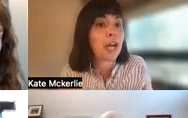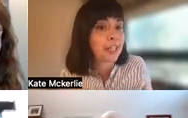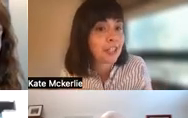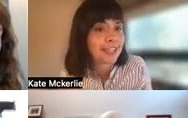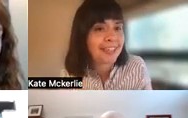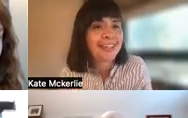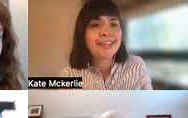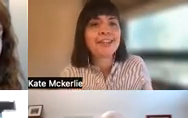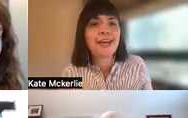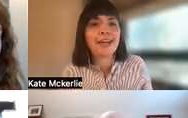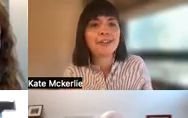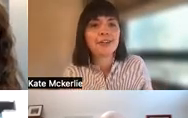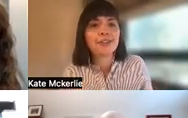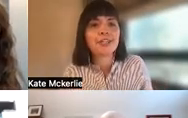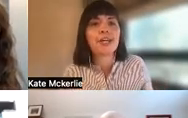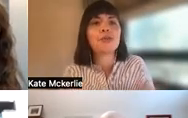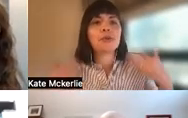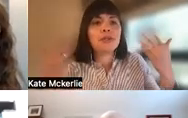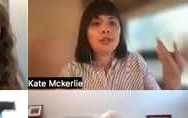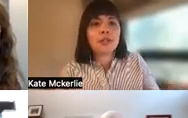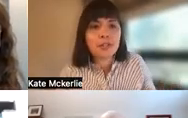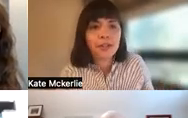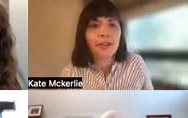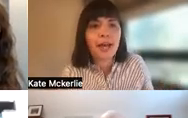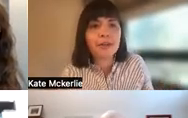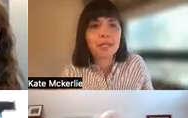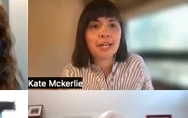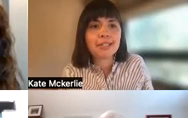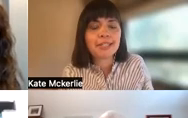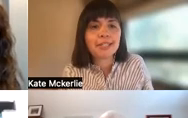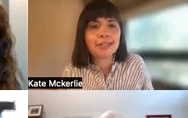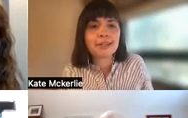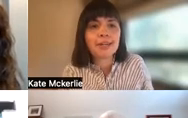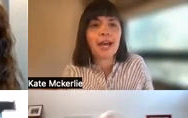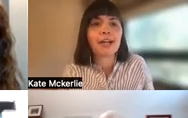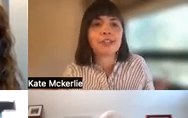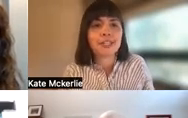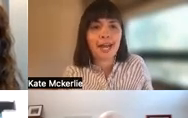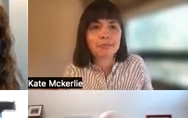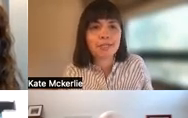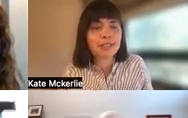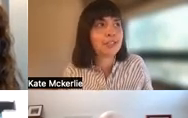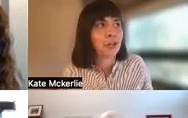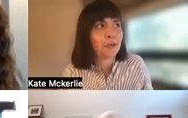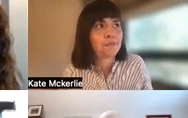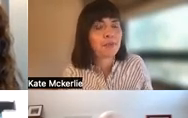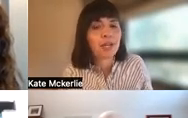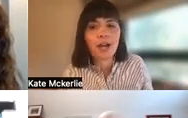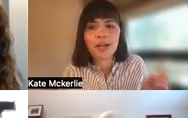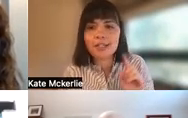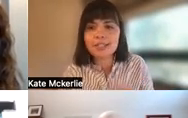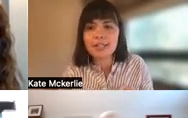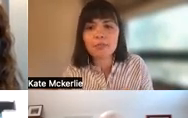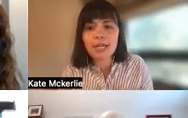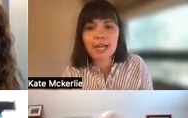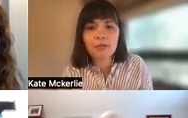be a strategy that occurred to help that big idea actually happen. So